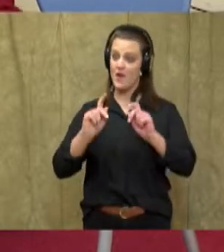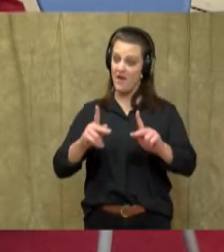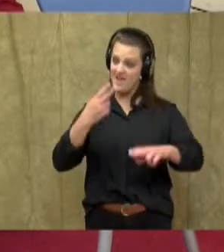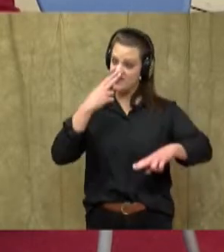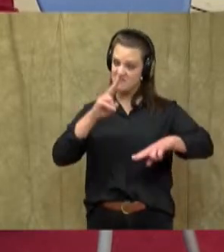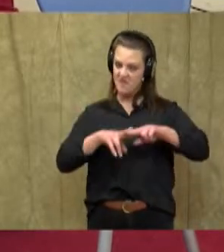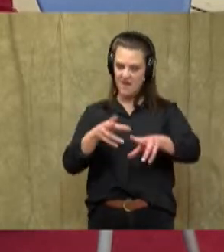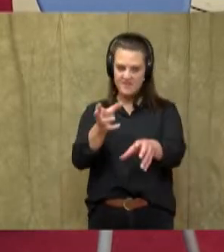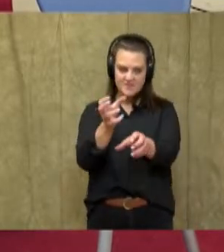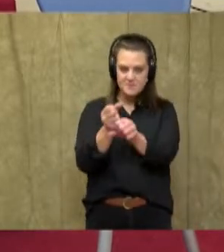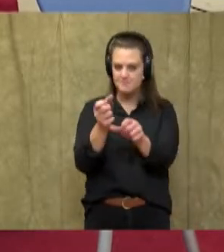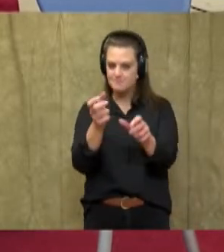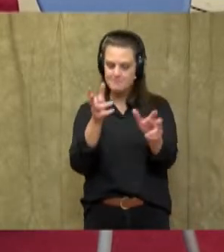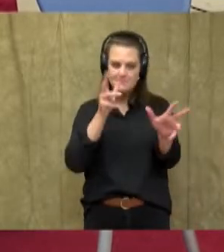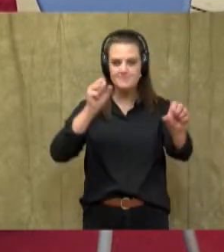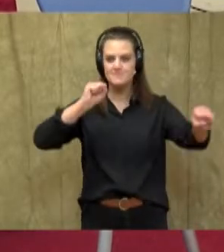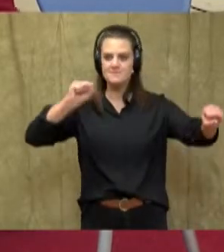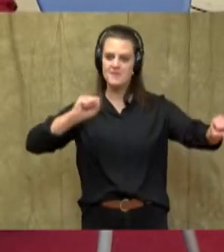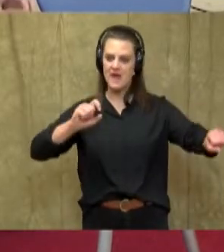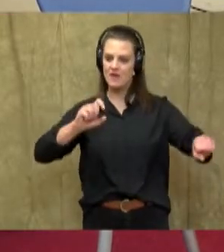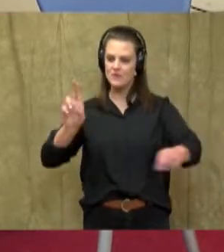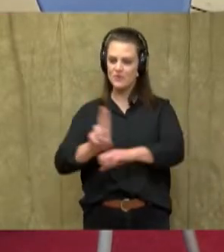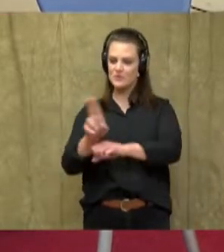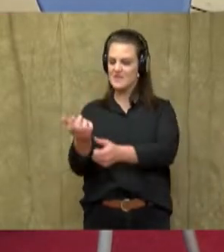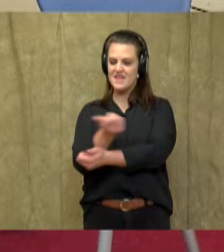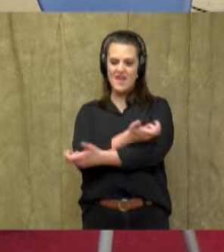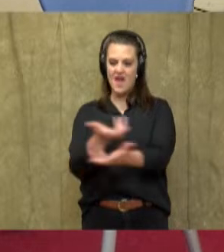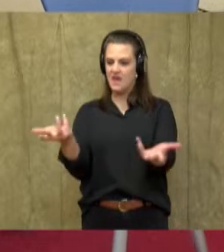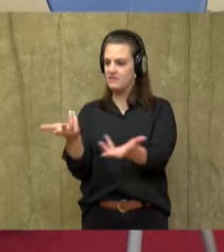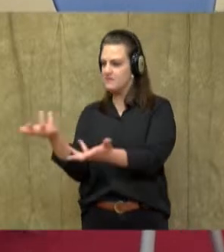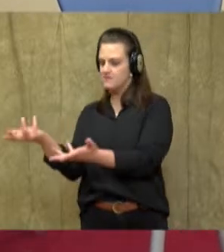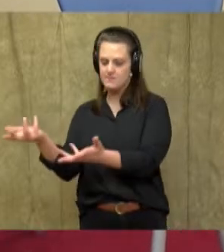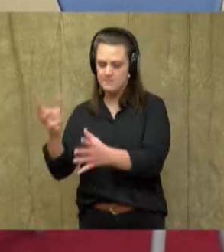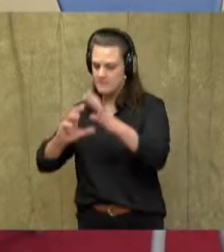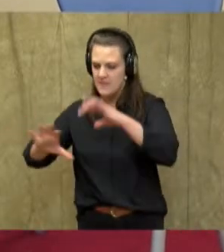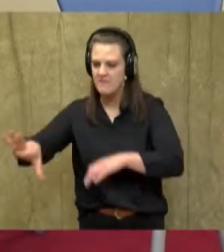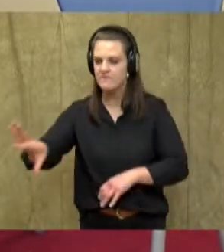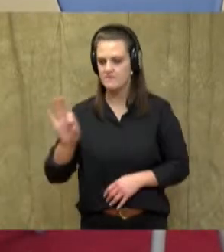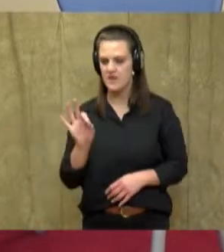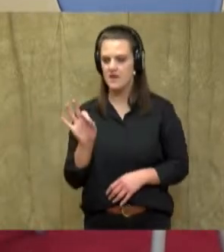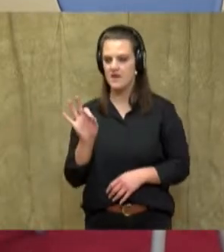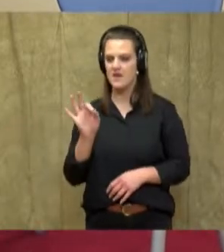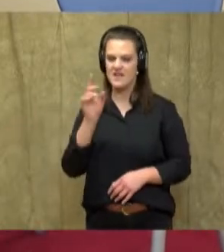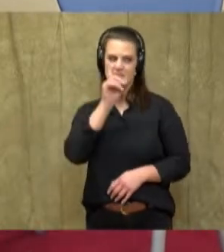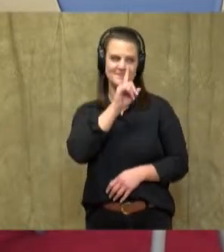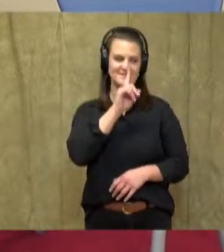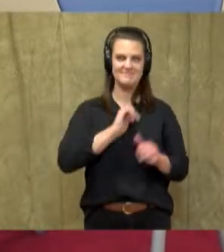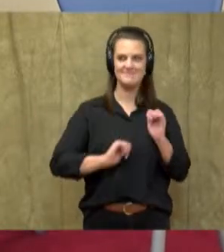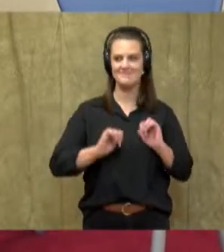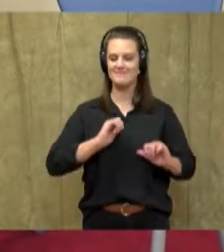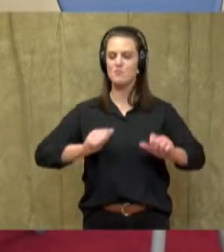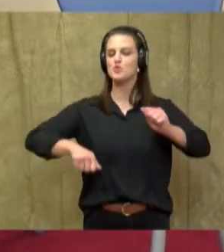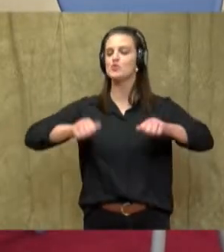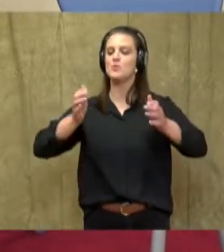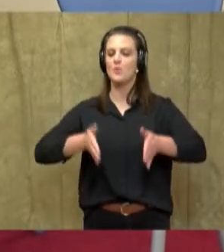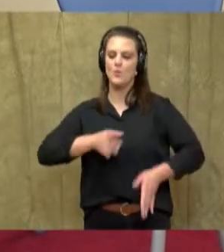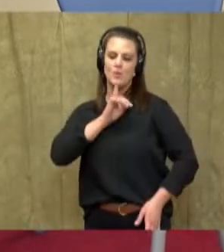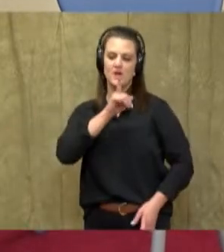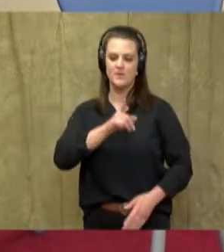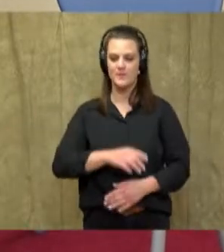to just make music using whatever you have around the house and act like a drummer would act.